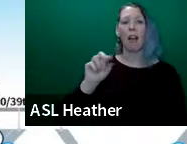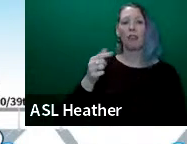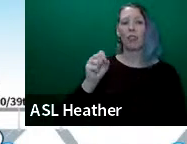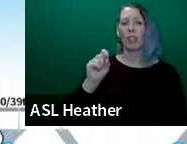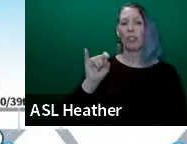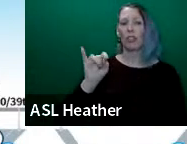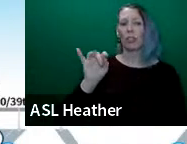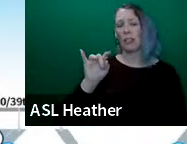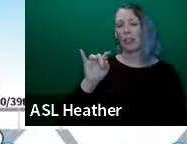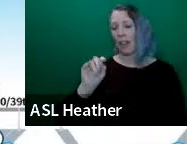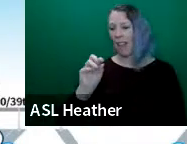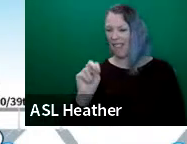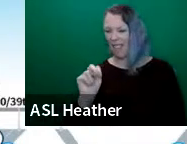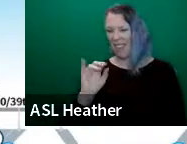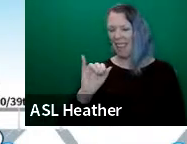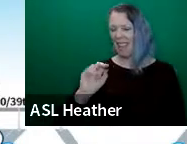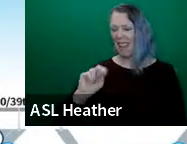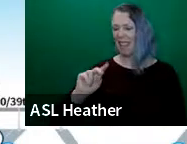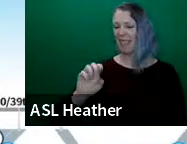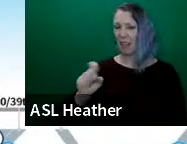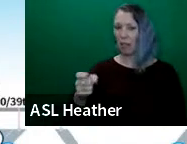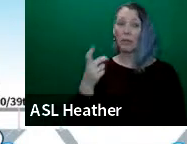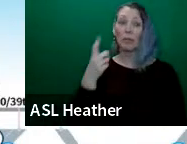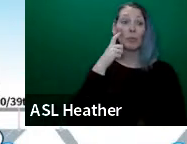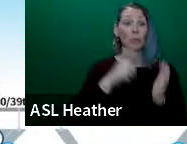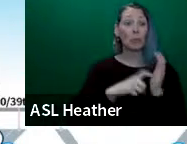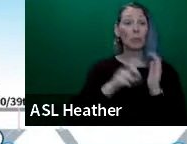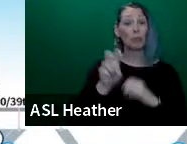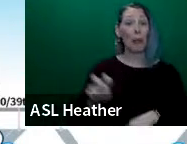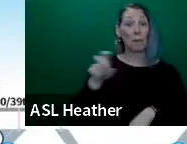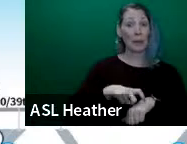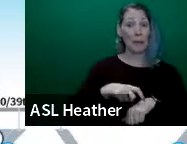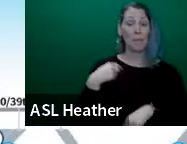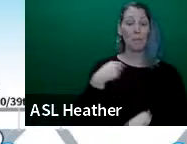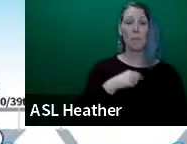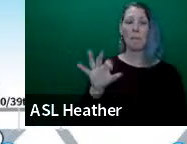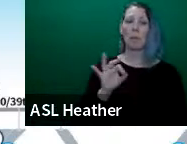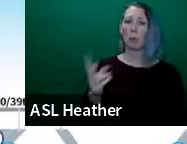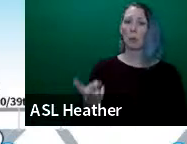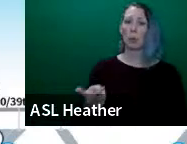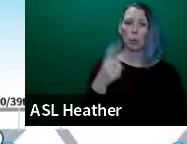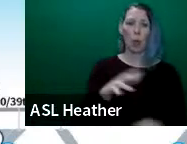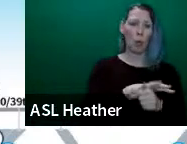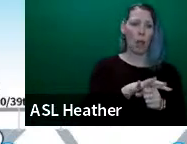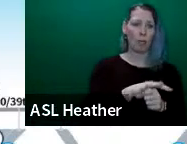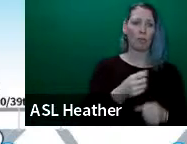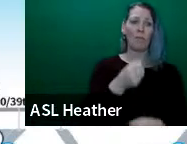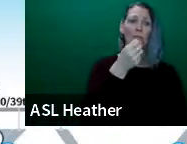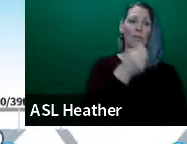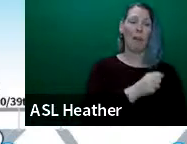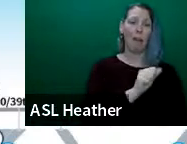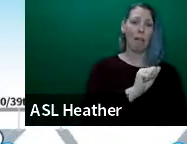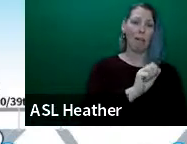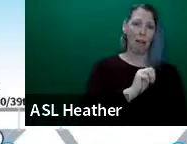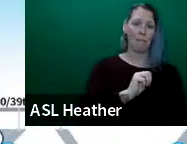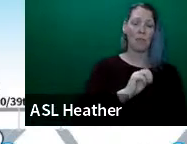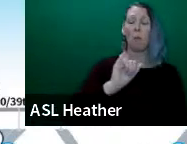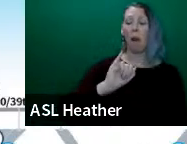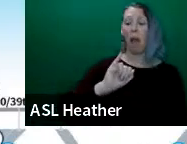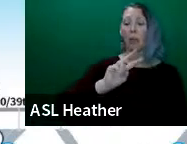thing to note on here is the travel times. We picked 2 locations kind of for southbound AM. So from